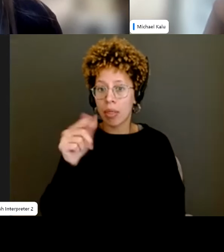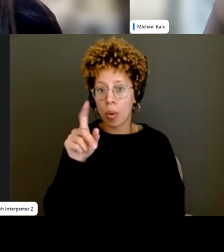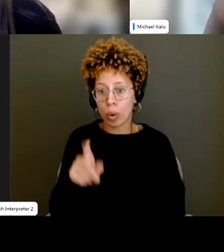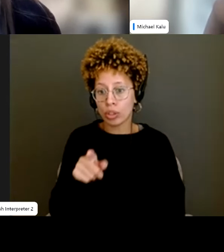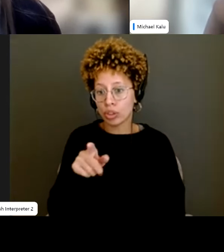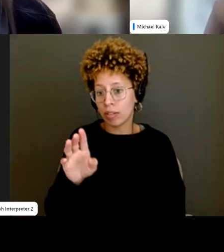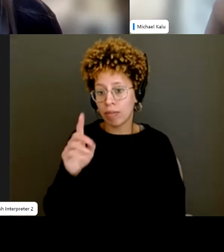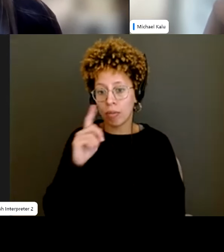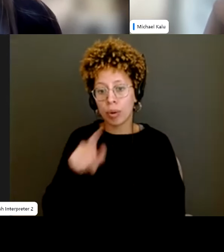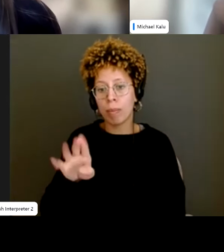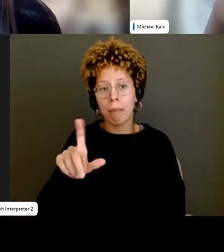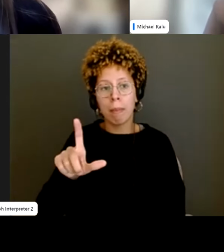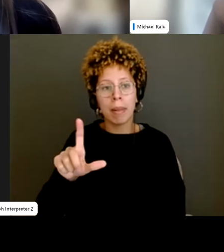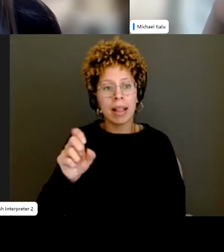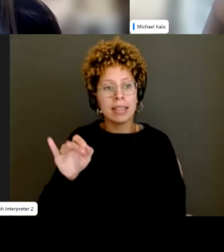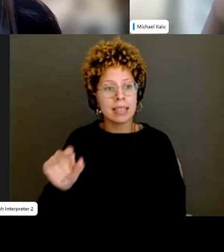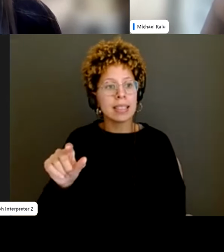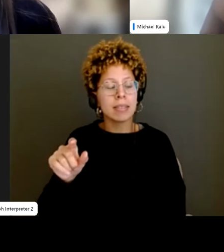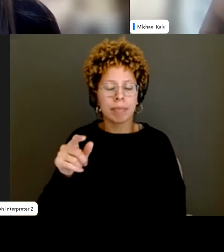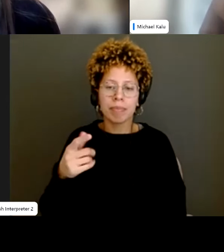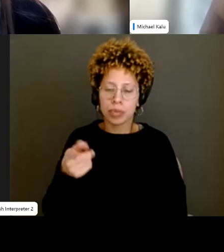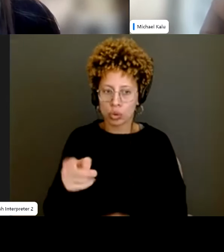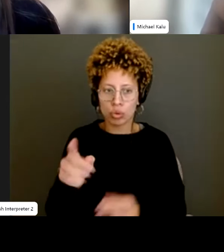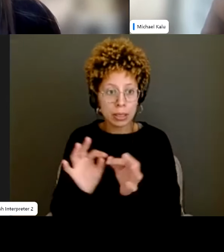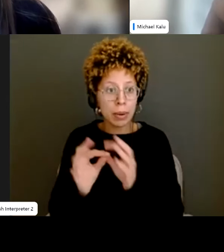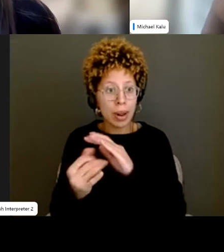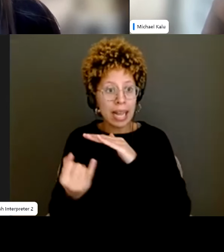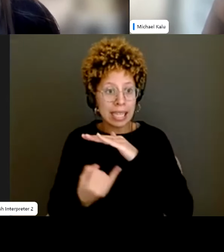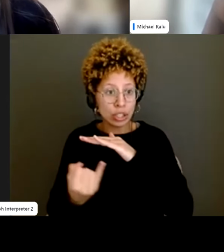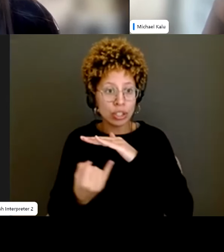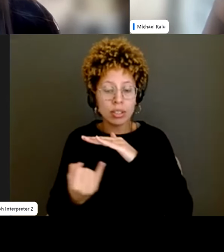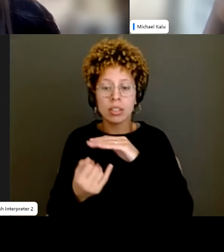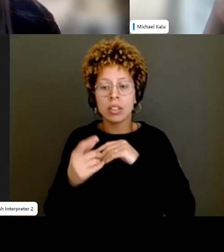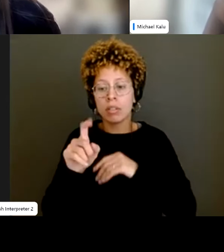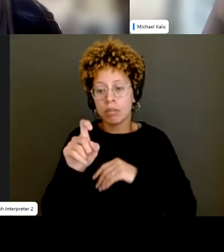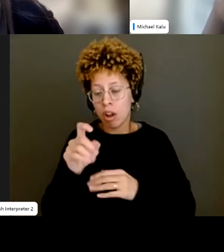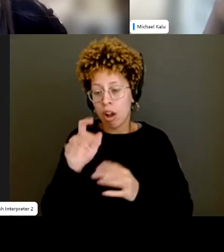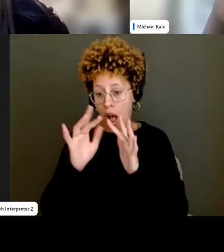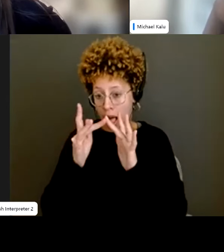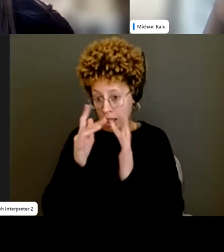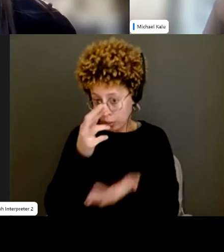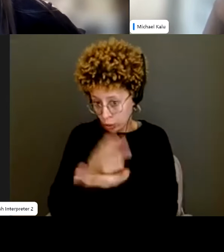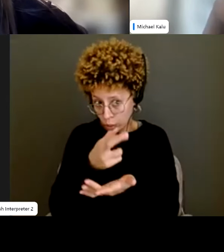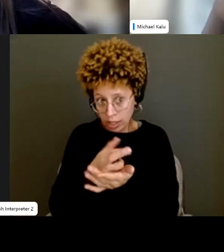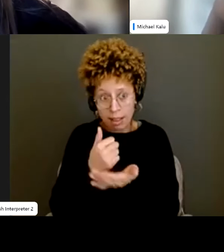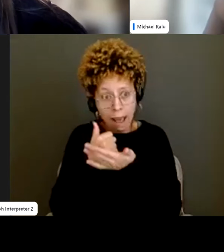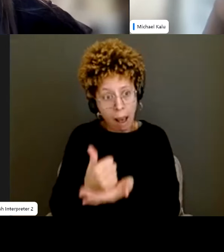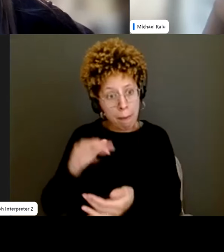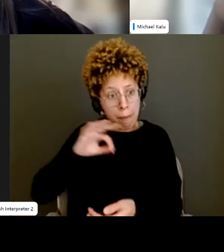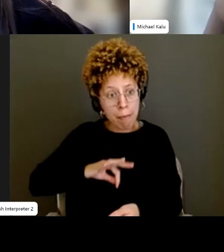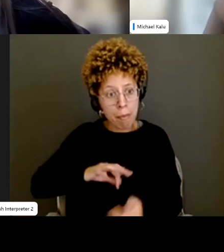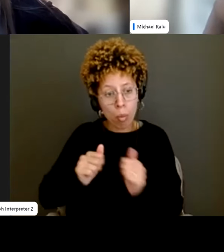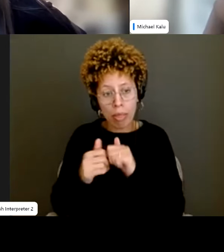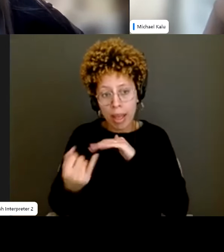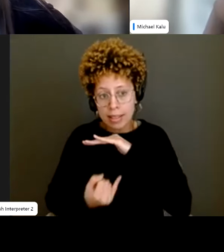about isolation. Do you feel that online resources such as Zoom and FaceTime have helped with isolation for older adults, or